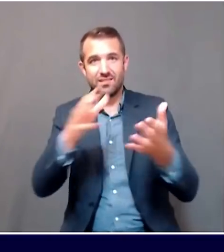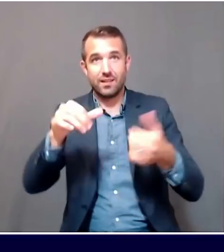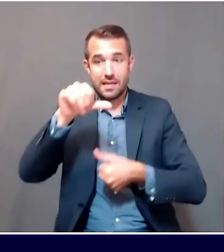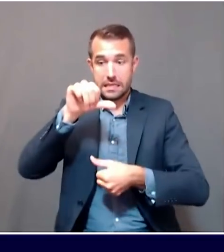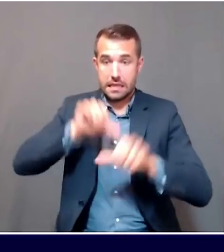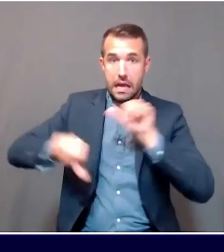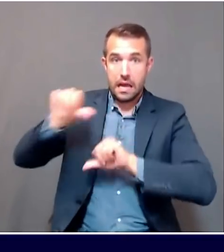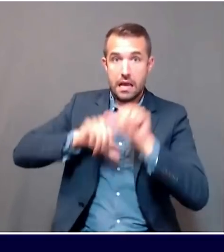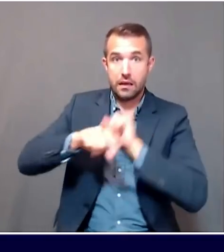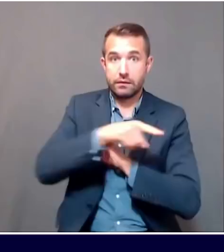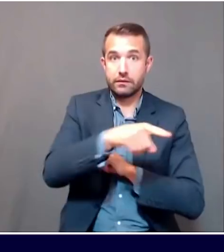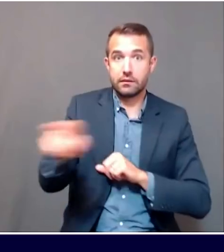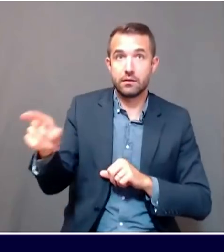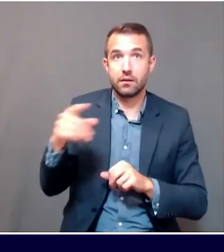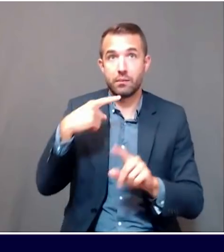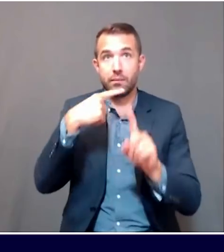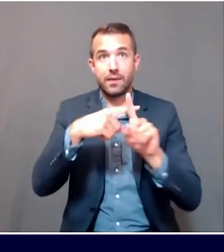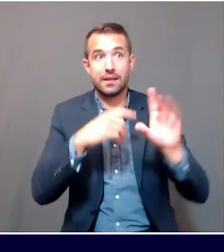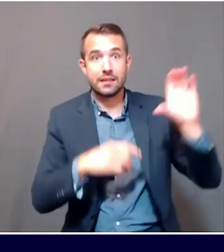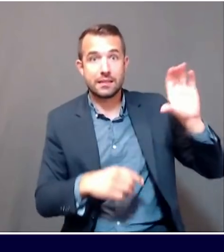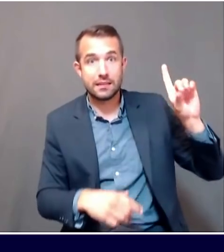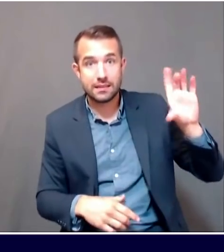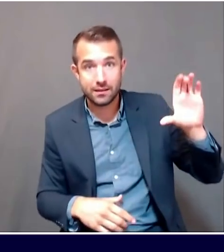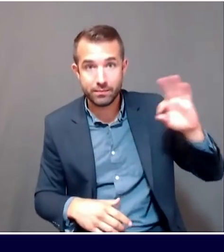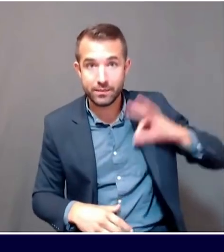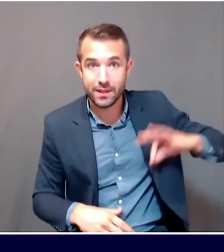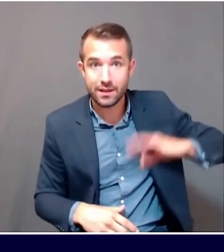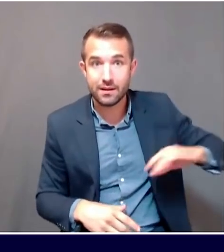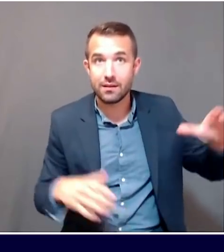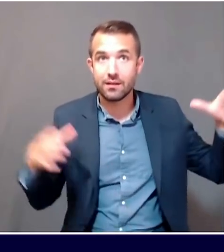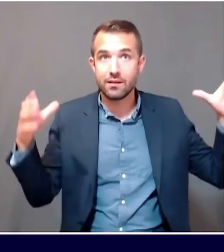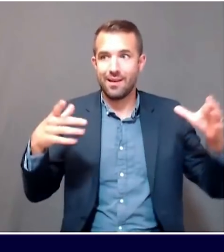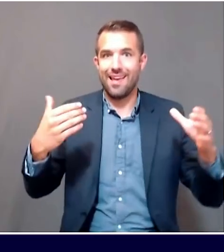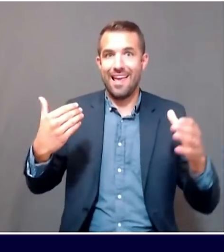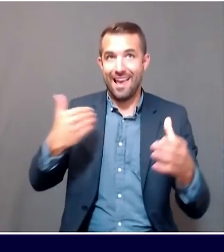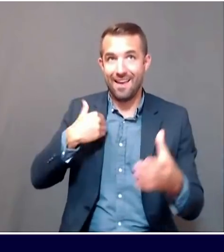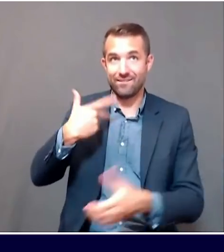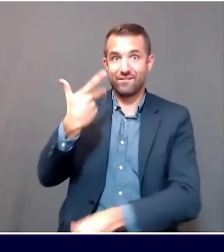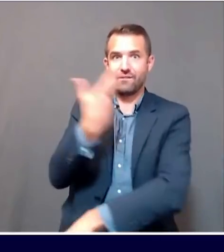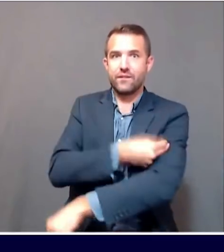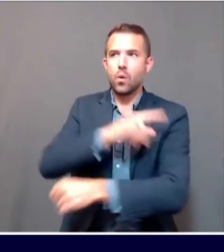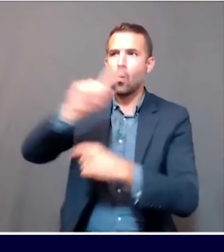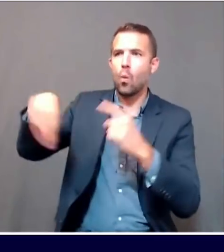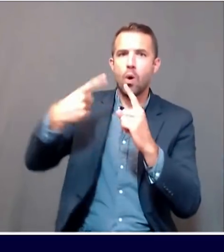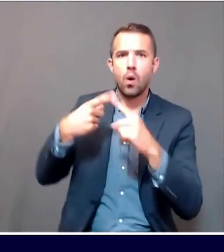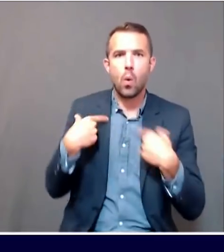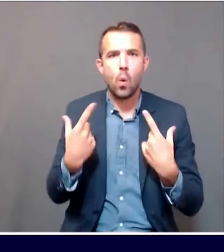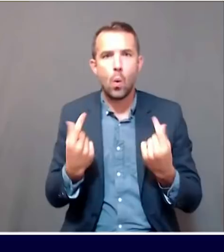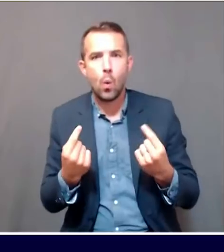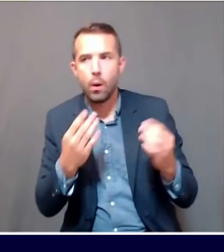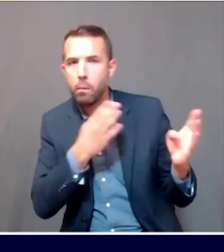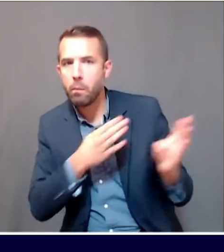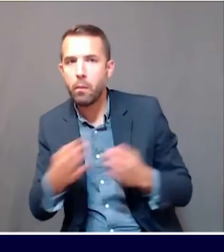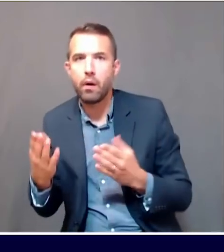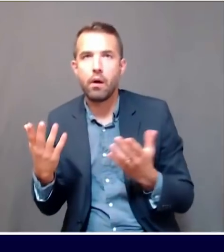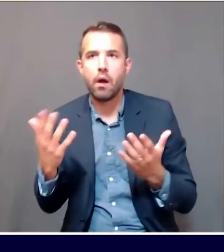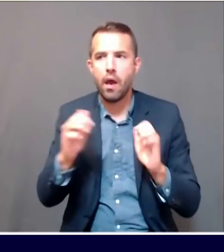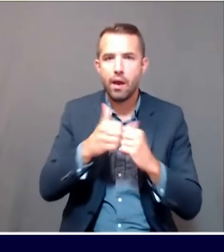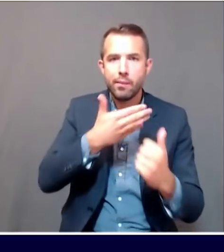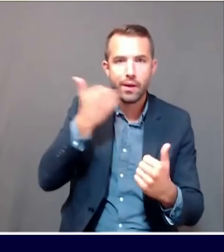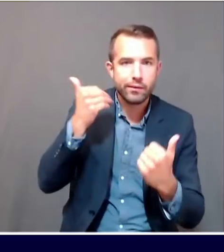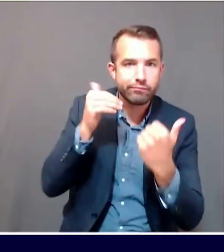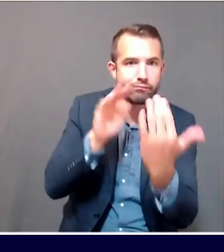CDC is doing to plan for a rollout, and finally, what you can do right now to start planning for the arrival